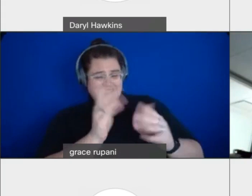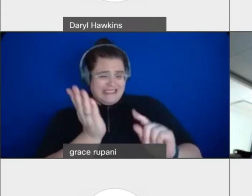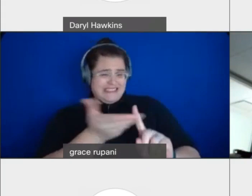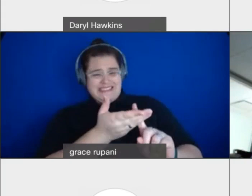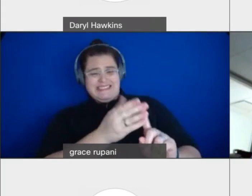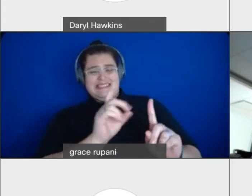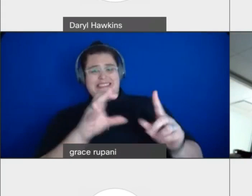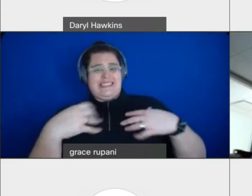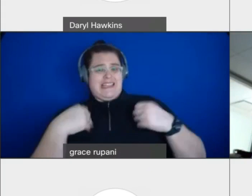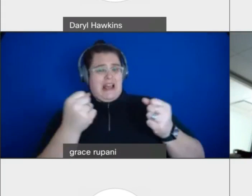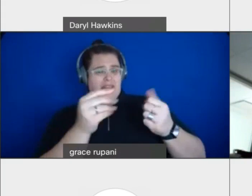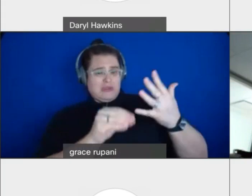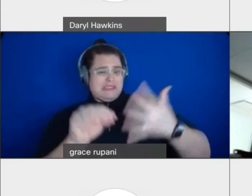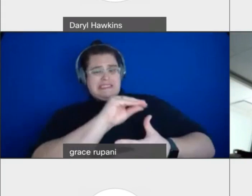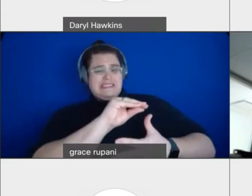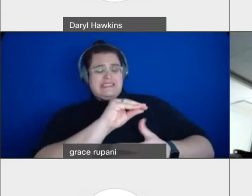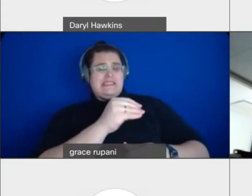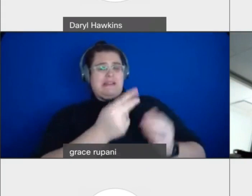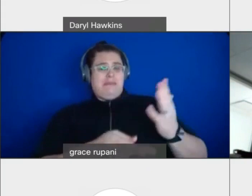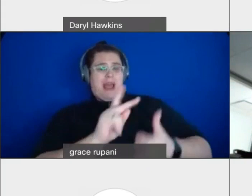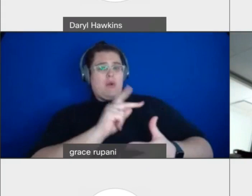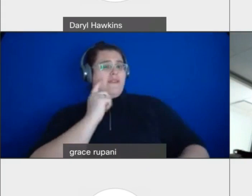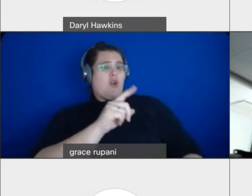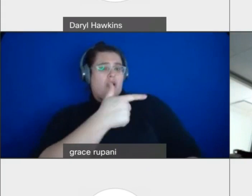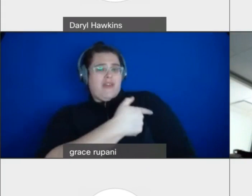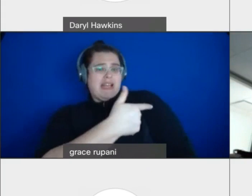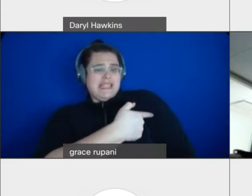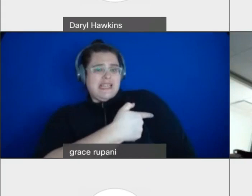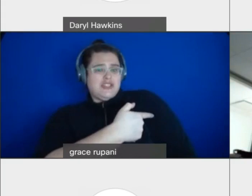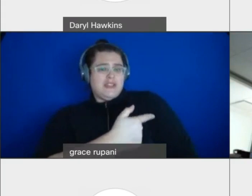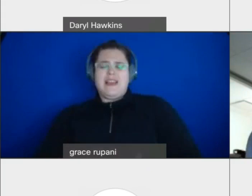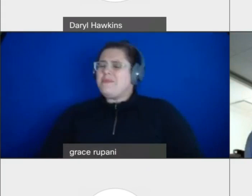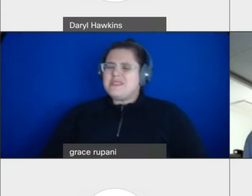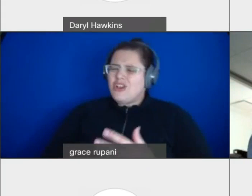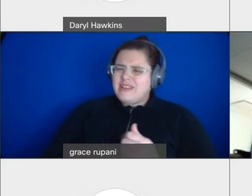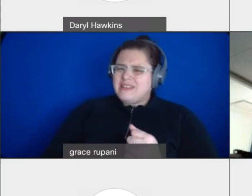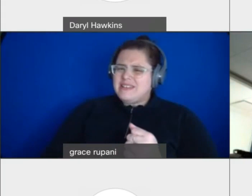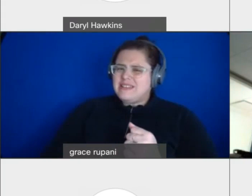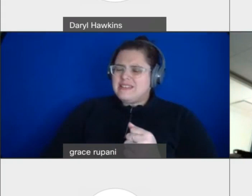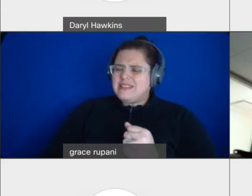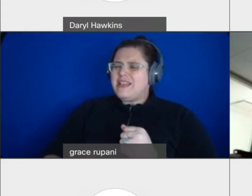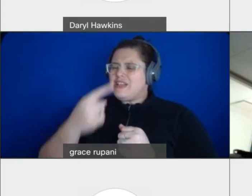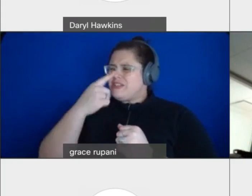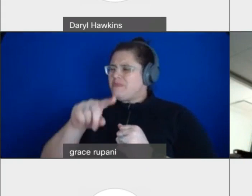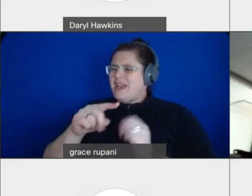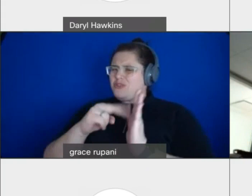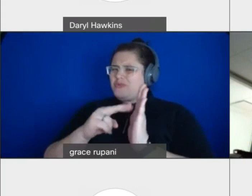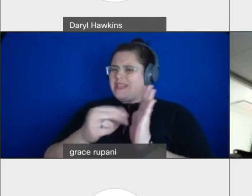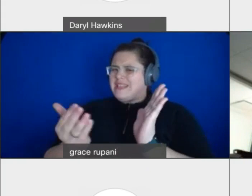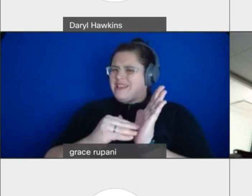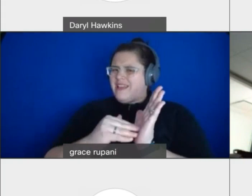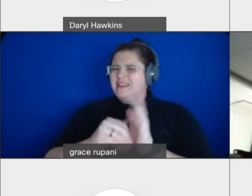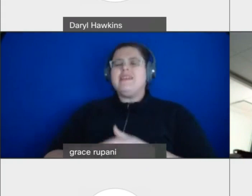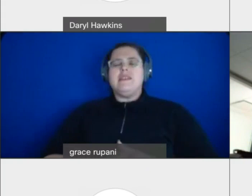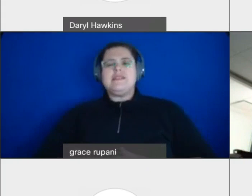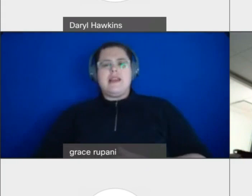vaccinations? I'm sorry, could you read the first part of that question again? Yes, any